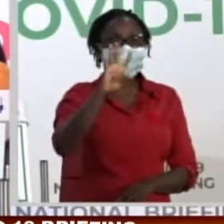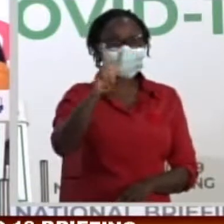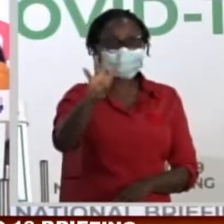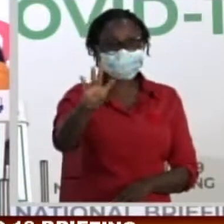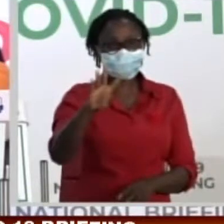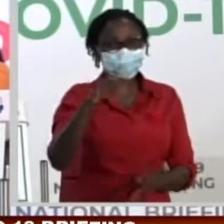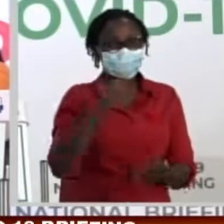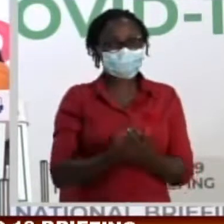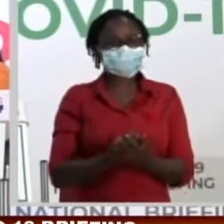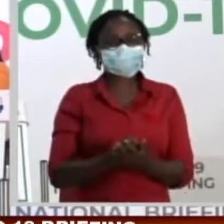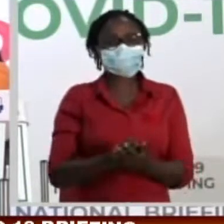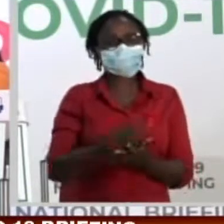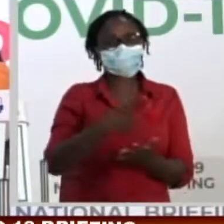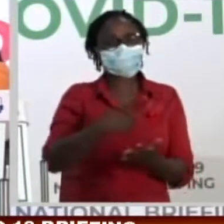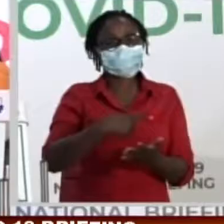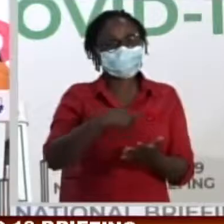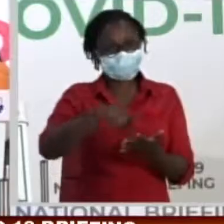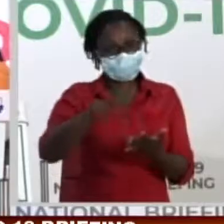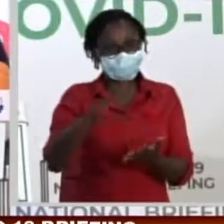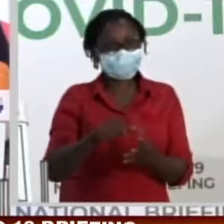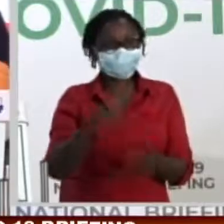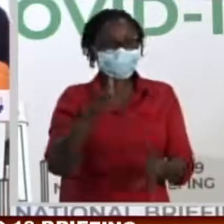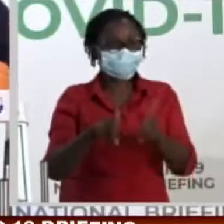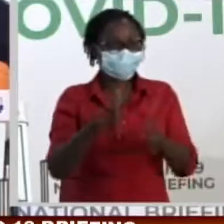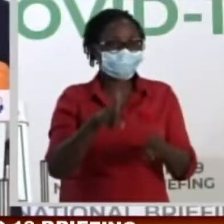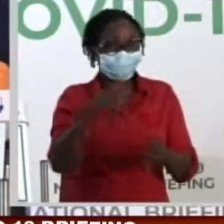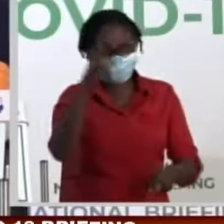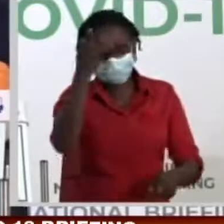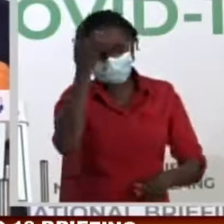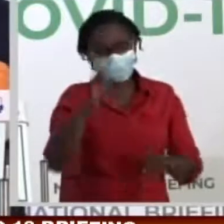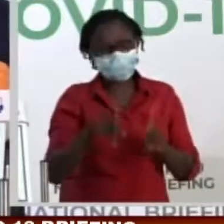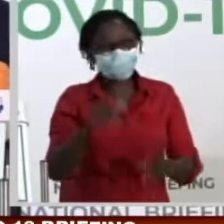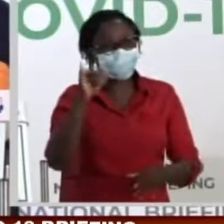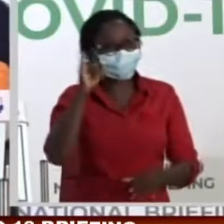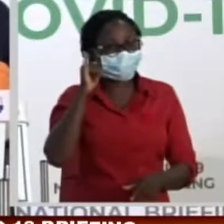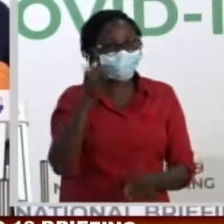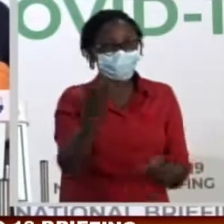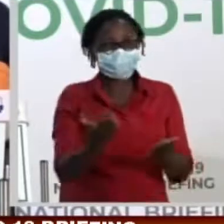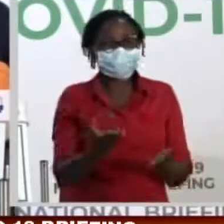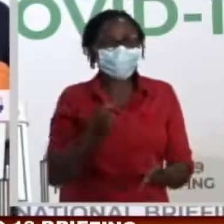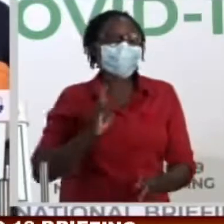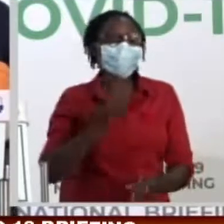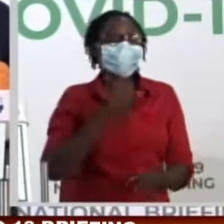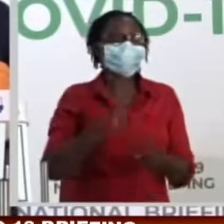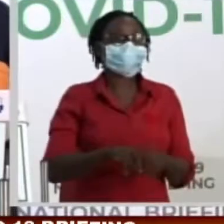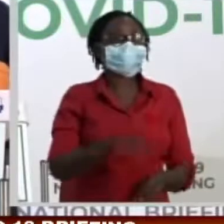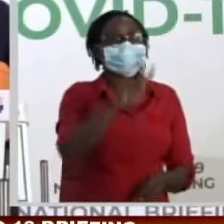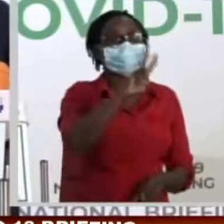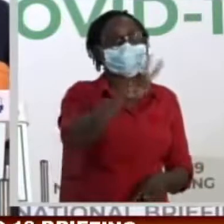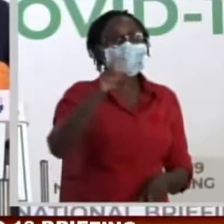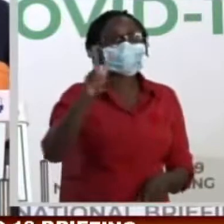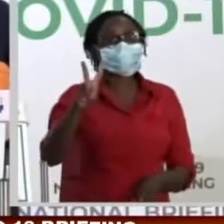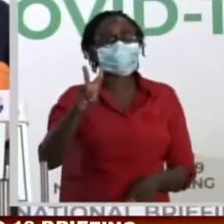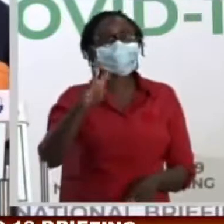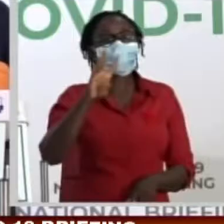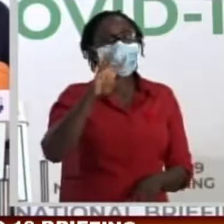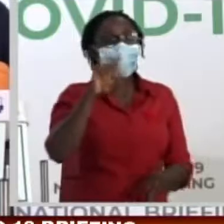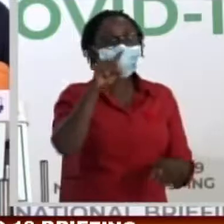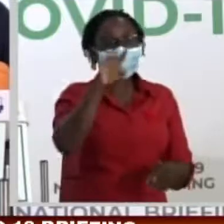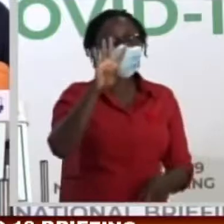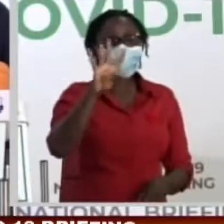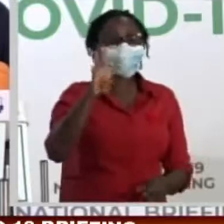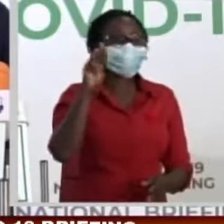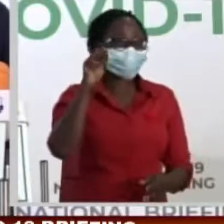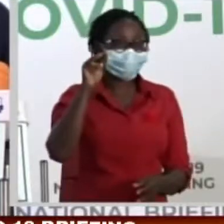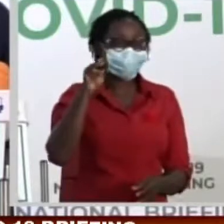294,237 confirmed cases yesterday, bringing the total to 22.4 million, with a